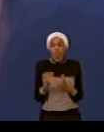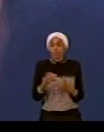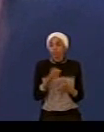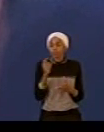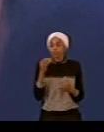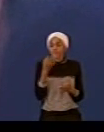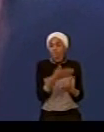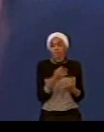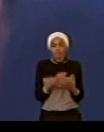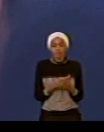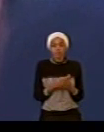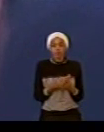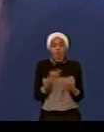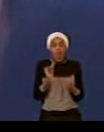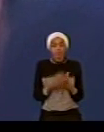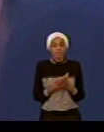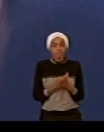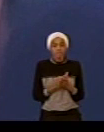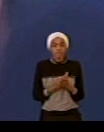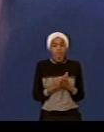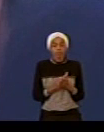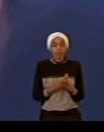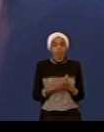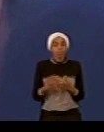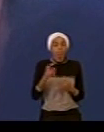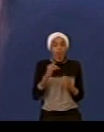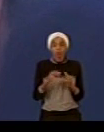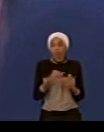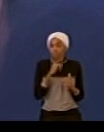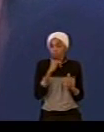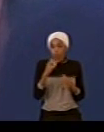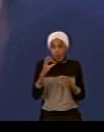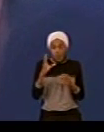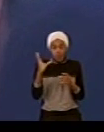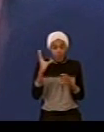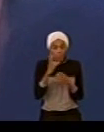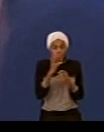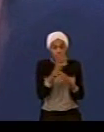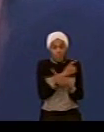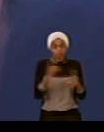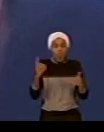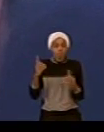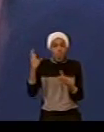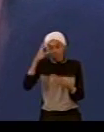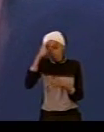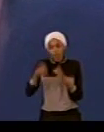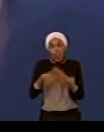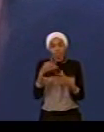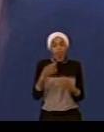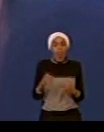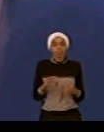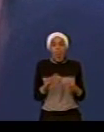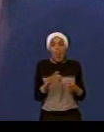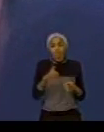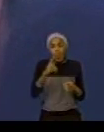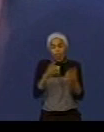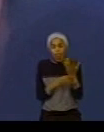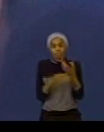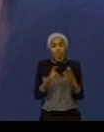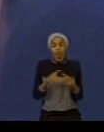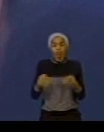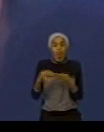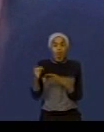him, that he might rid him out of their hands, to deliver him to his father again. And it came to